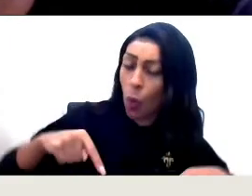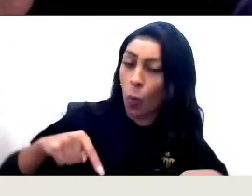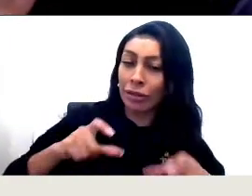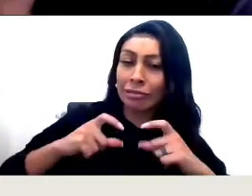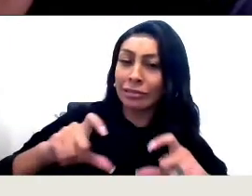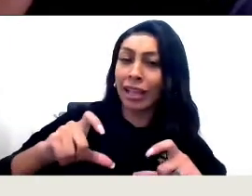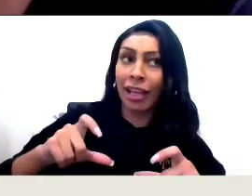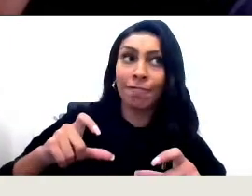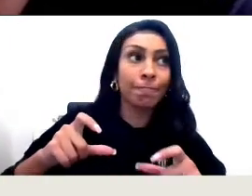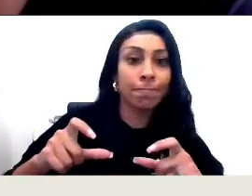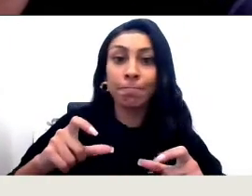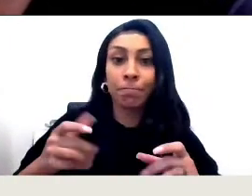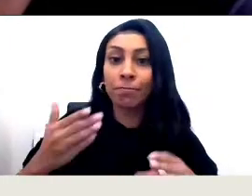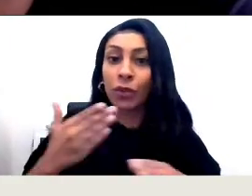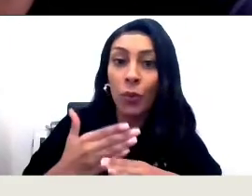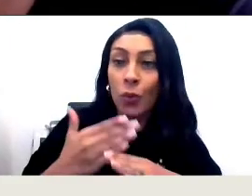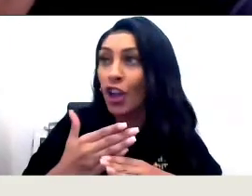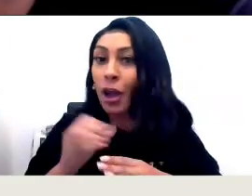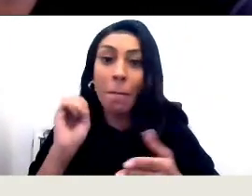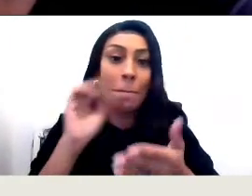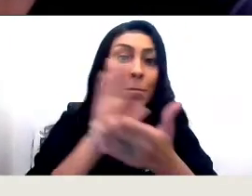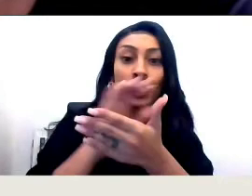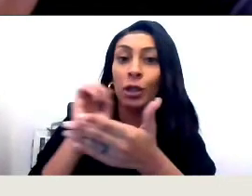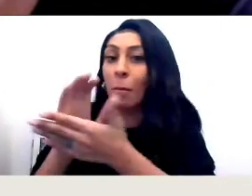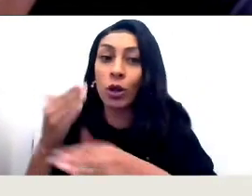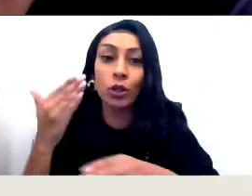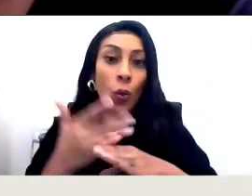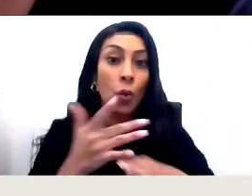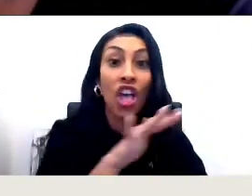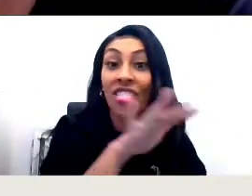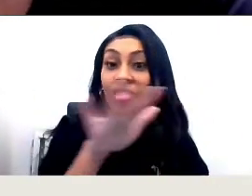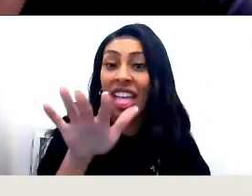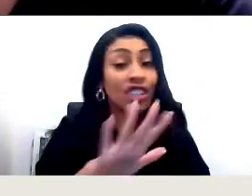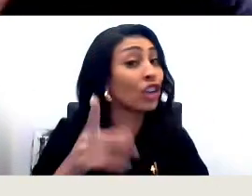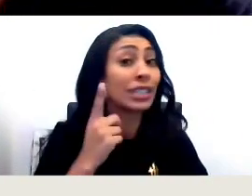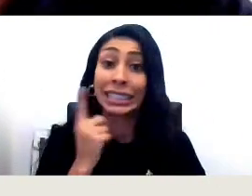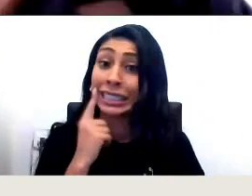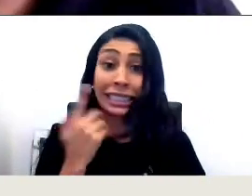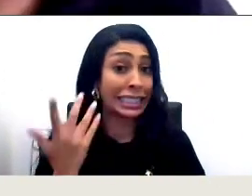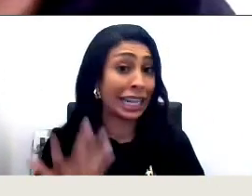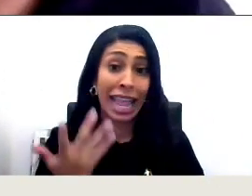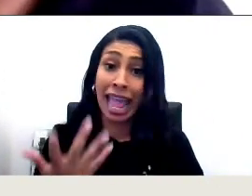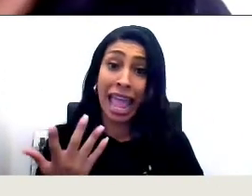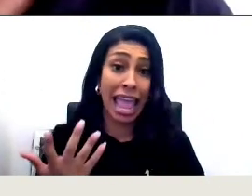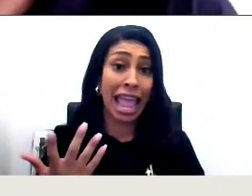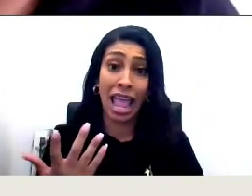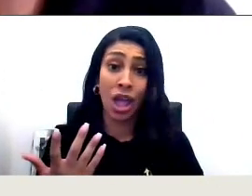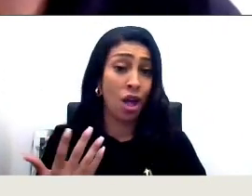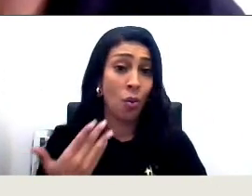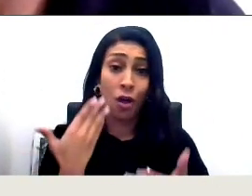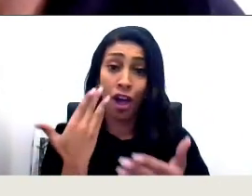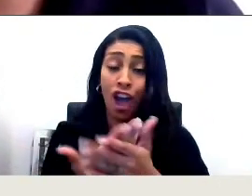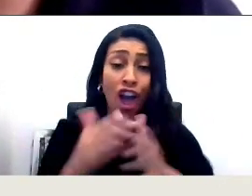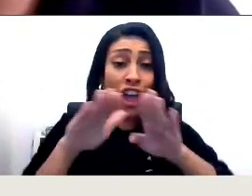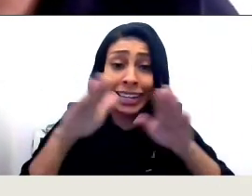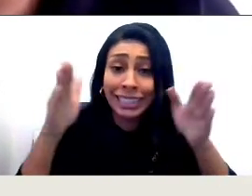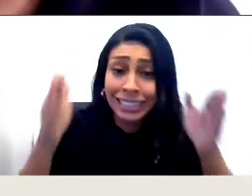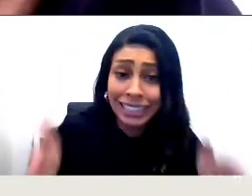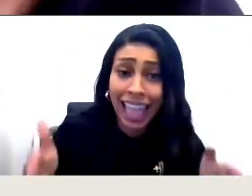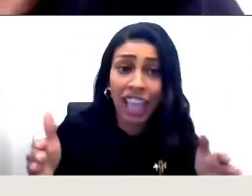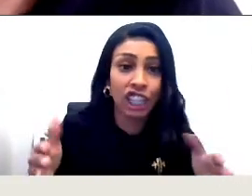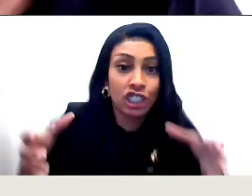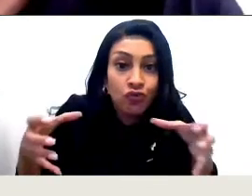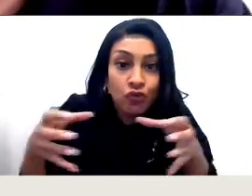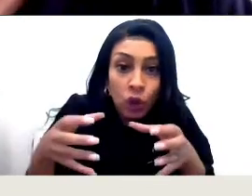still function, to still put up work there, even though we know that it's not easy now to be on stage, to congregate in a